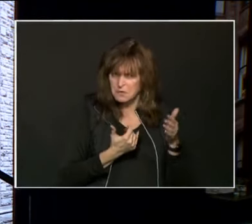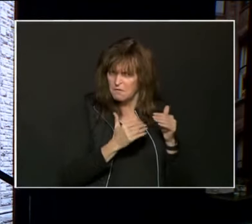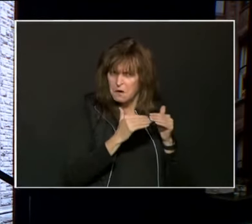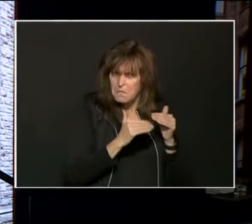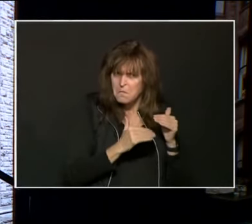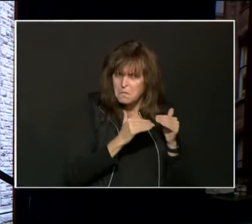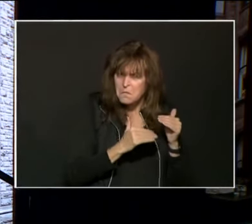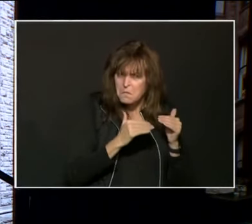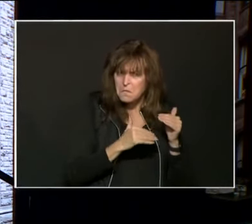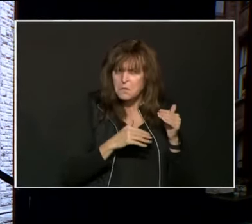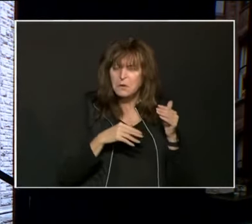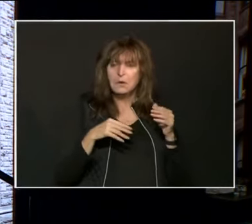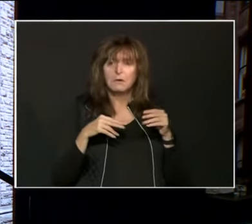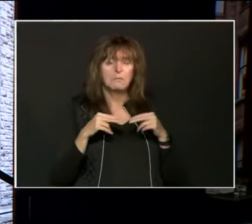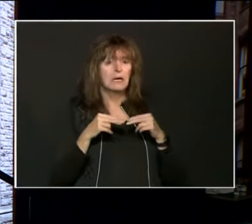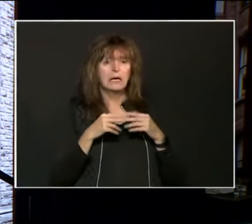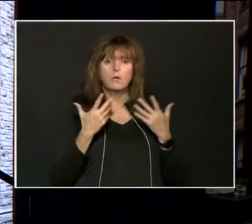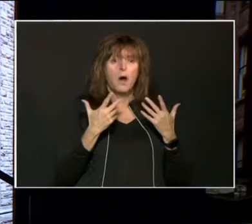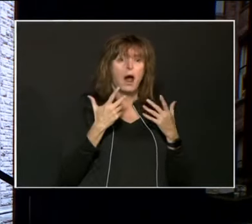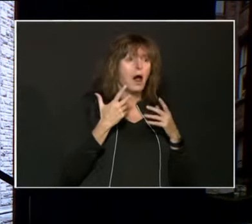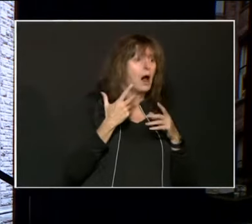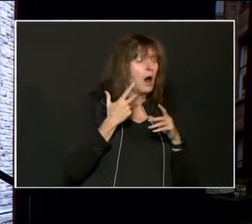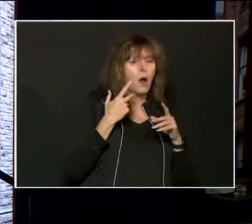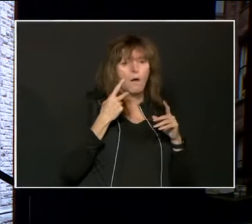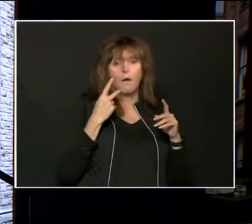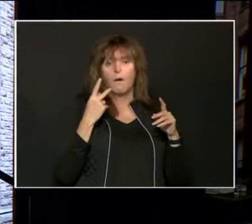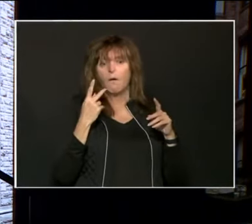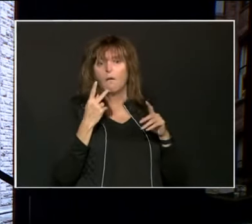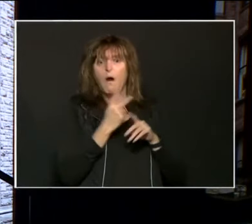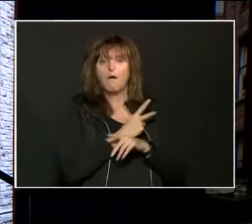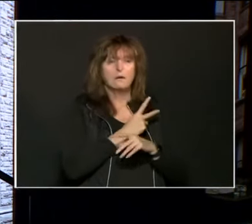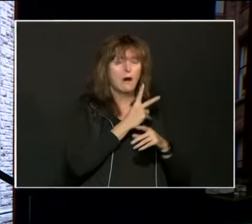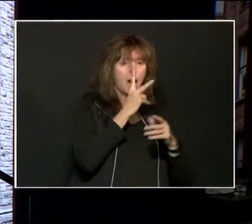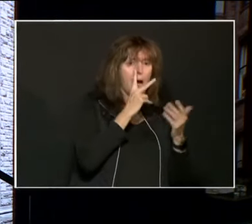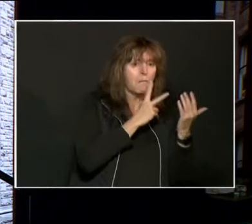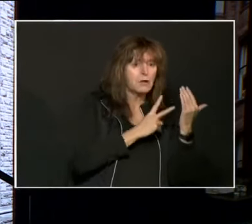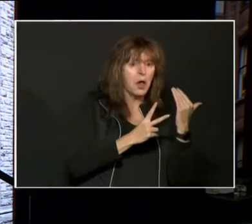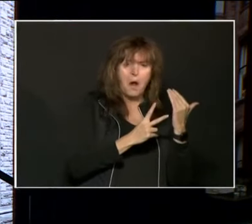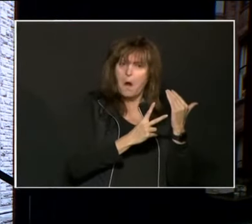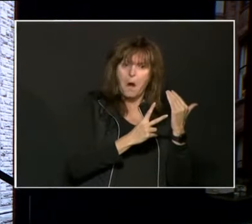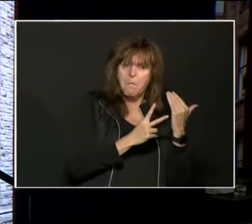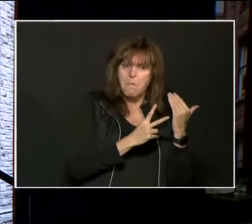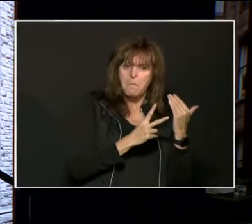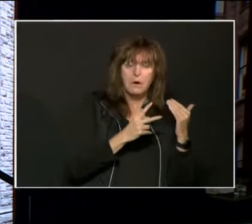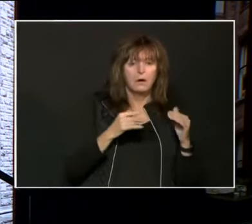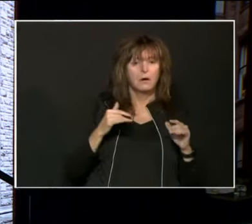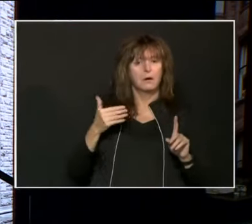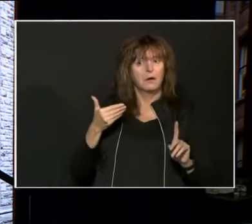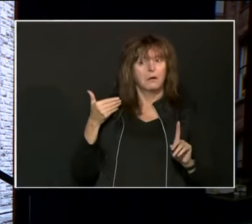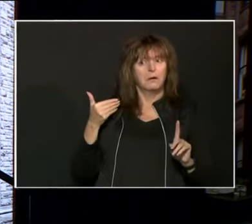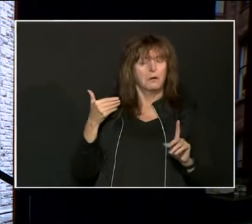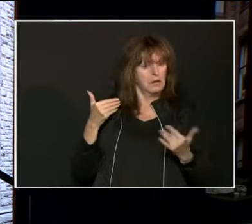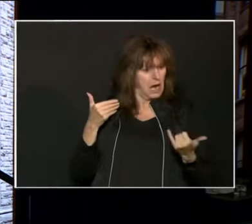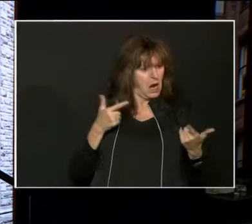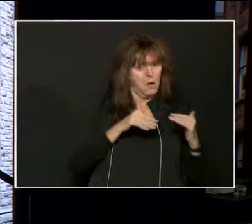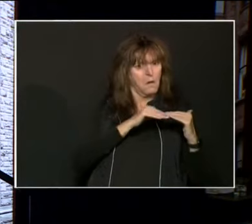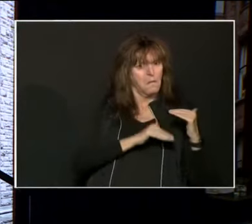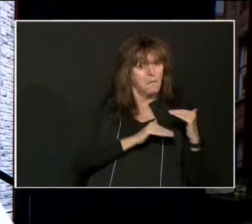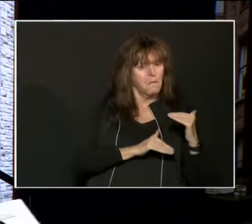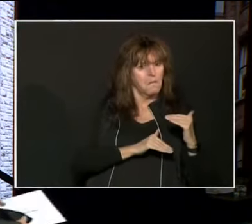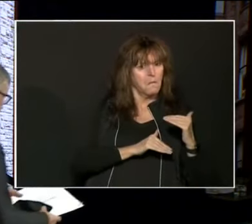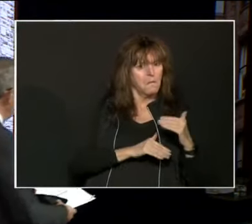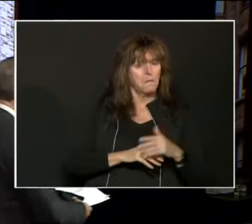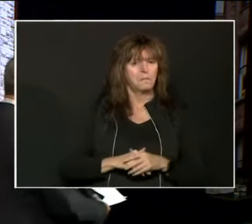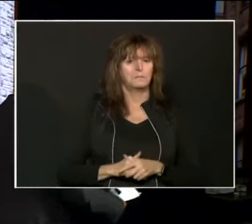is not quite as bad as it looked 2 weeks ago in terms of ICU capacity? Question over to Dr. Brown.